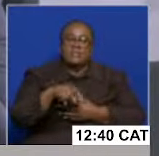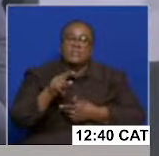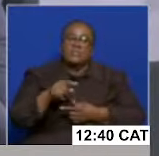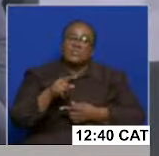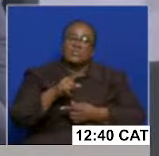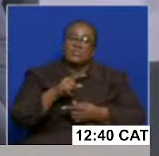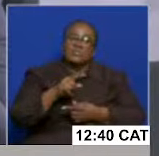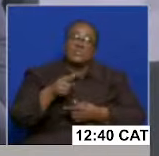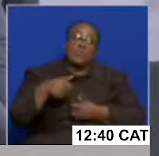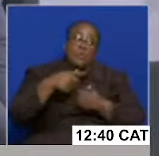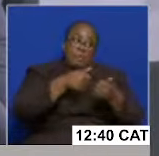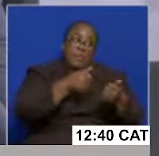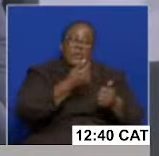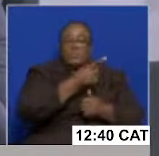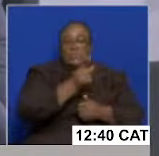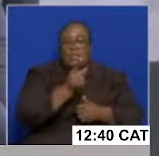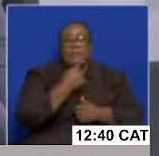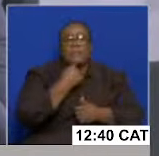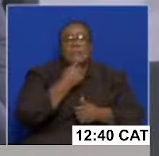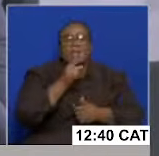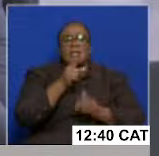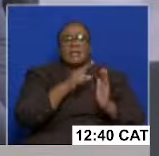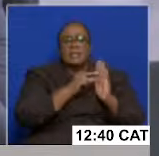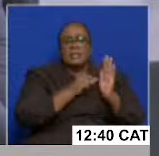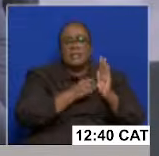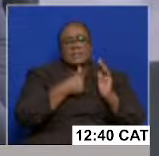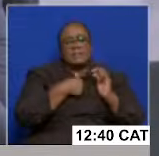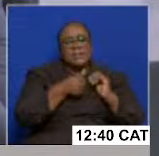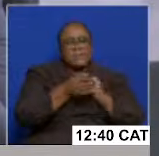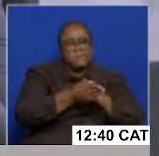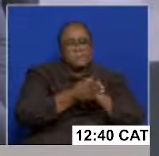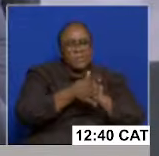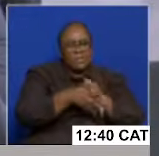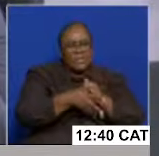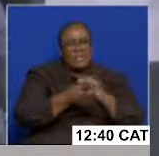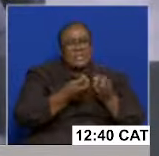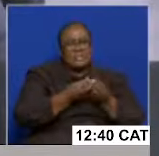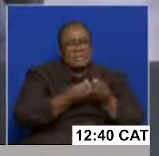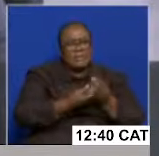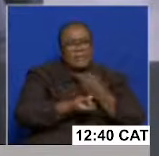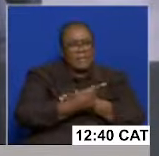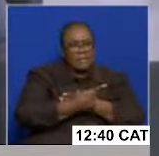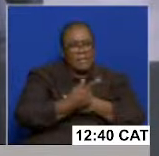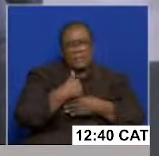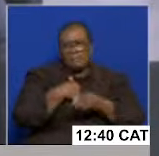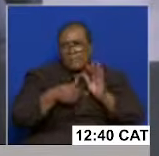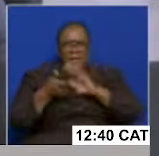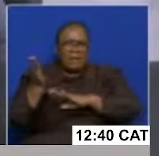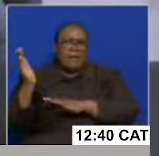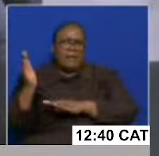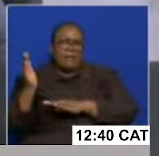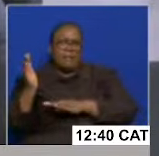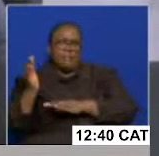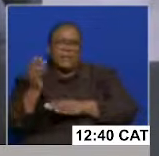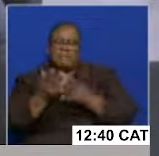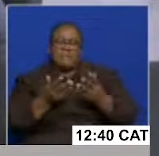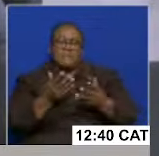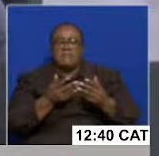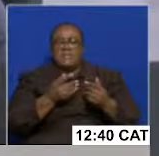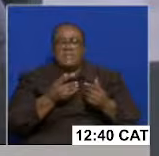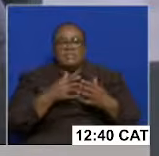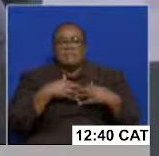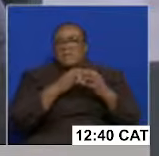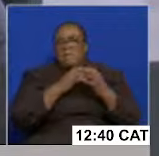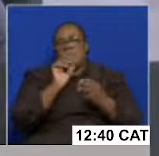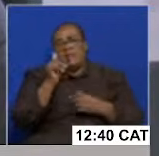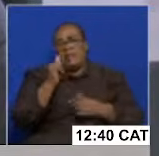this certain day I was here and something came up, just another lie on top of problems as